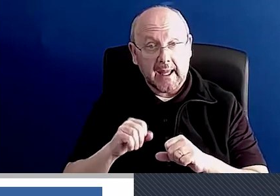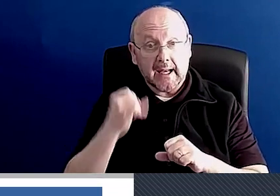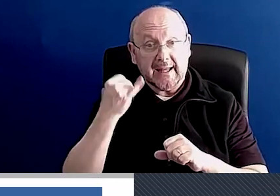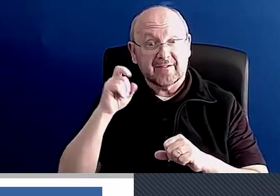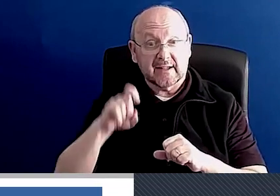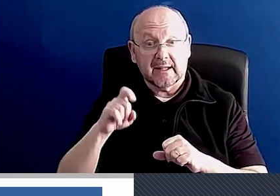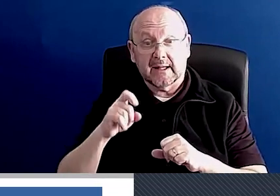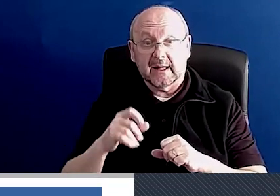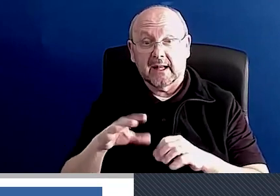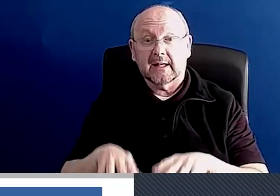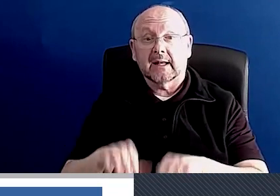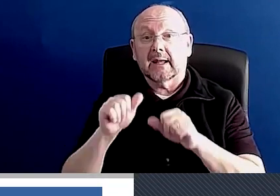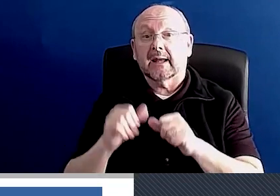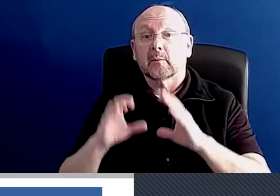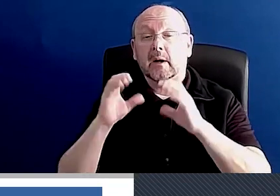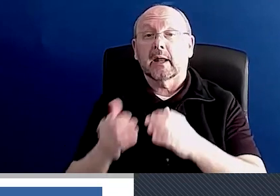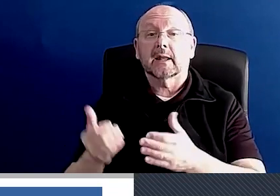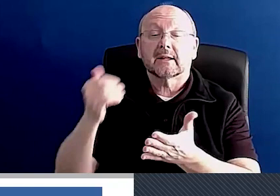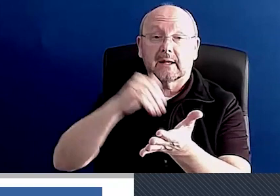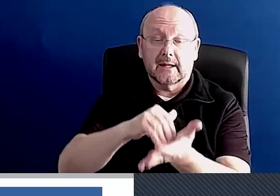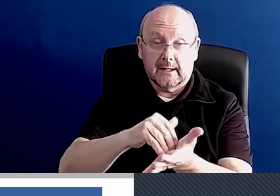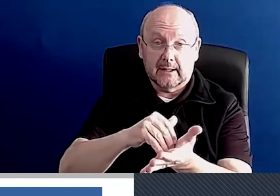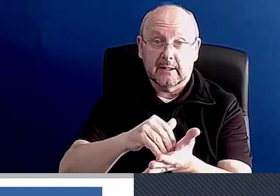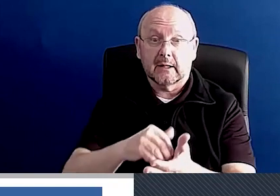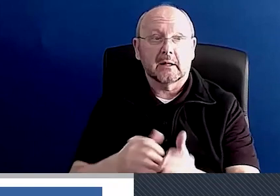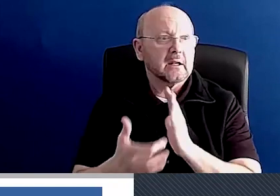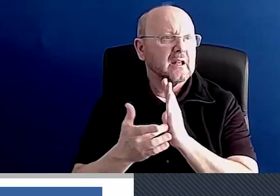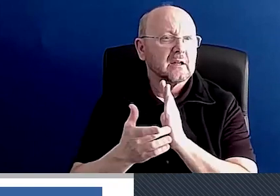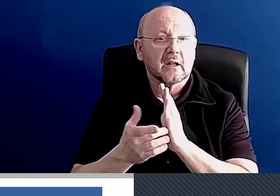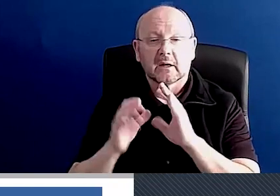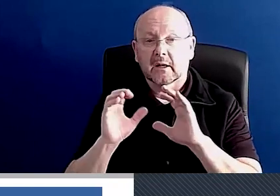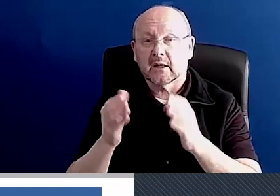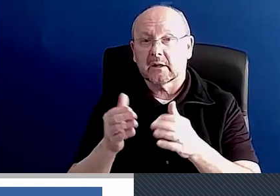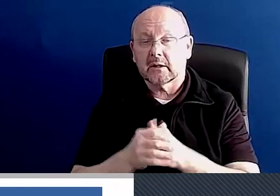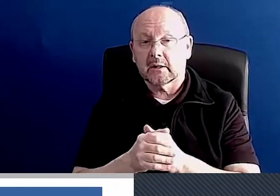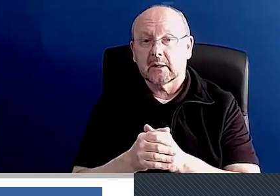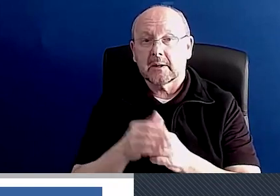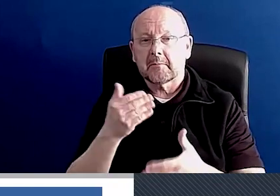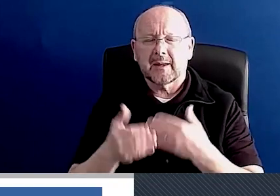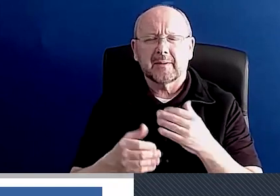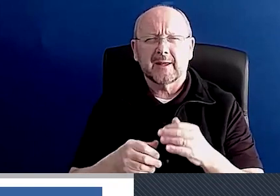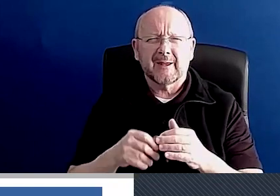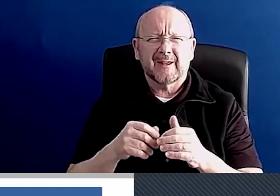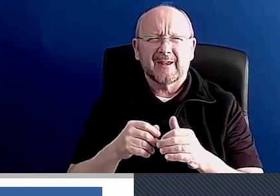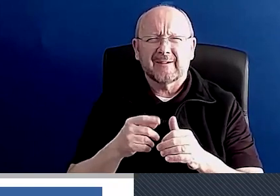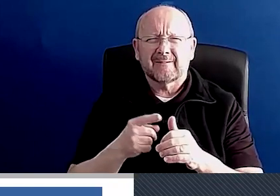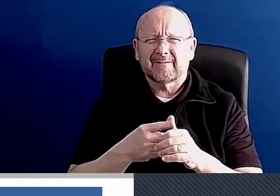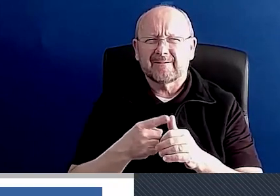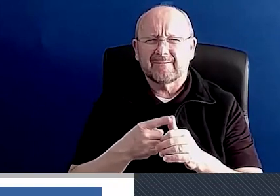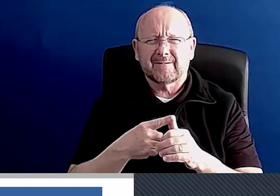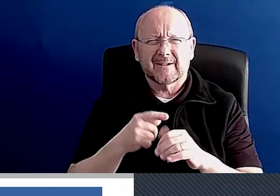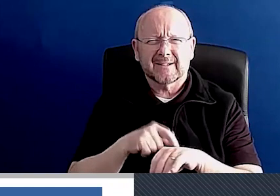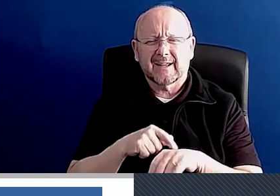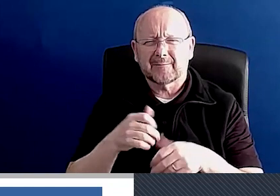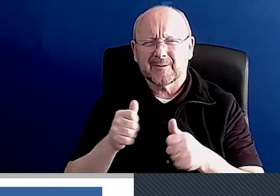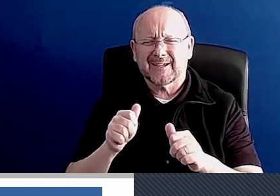technology course. If they want to take it again, they can. Maybe they really kind of finally found their rhythm midway through the semester and they want to give